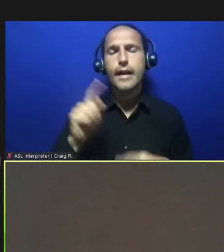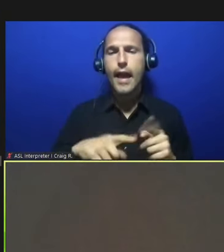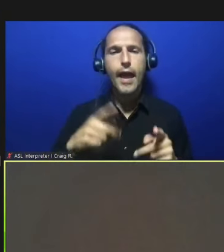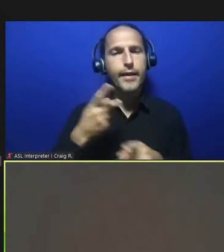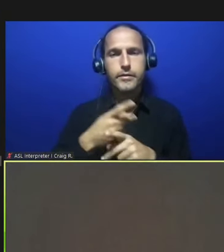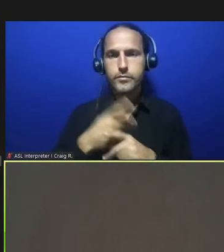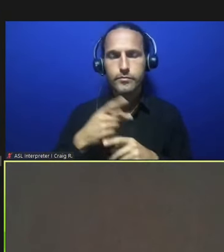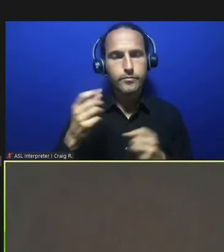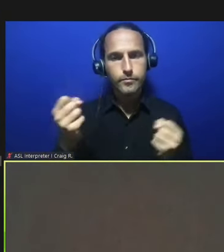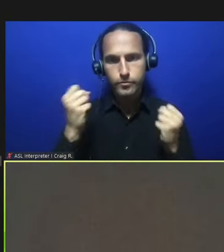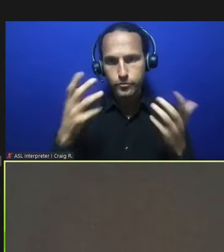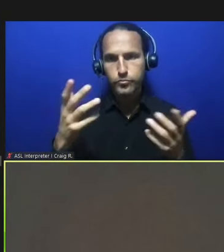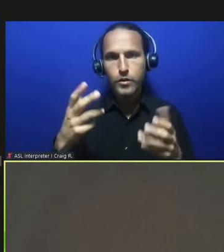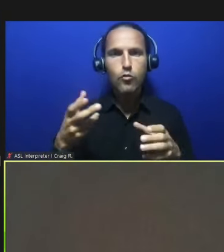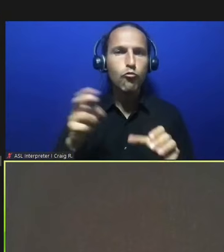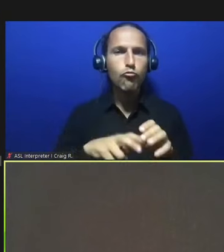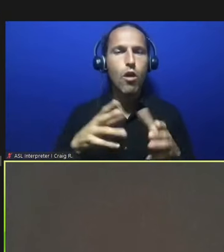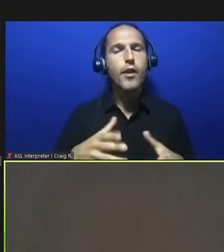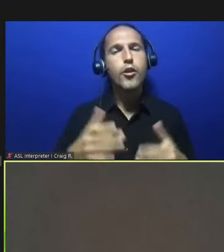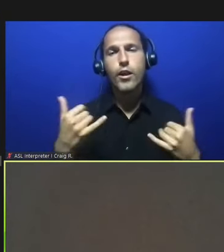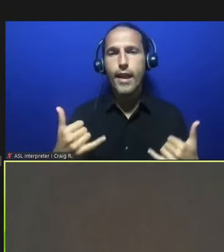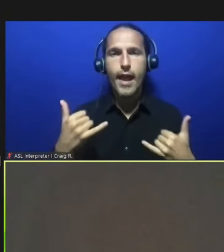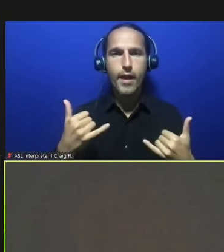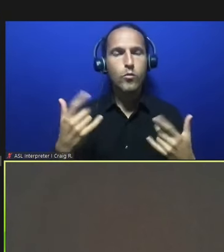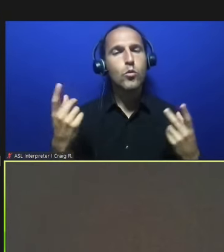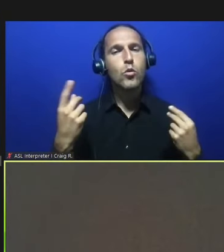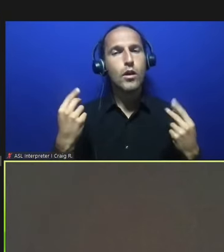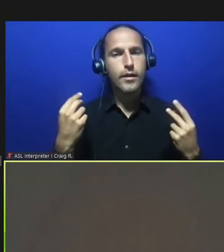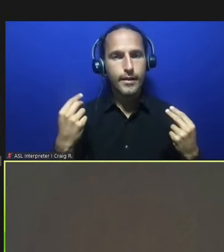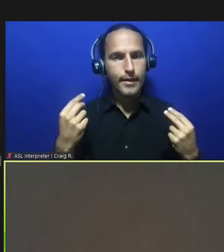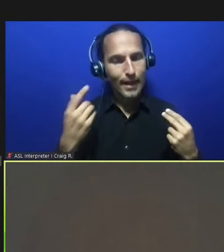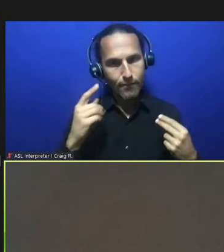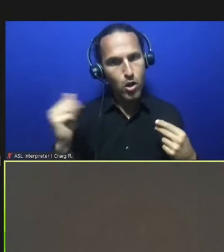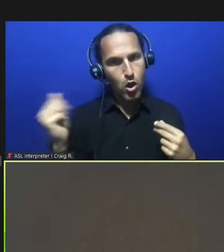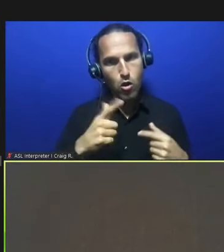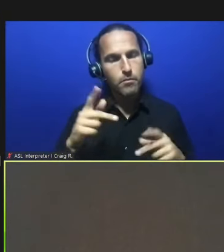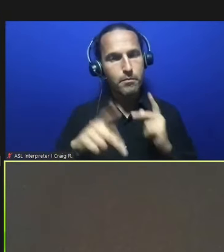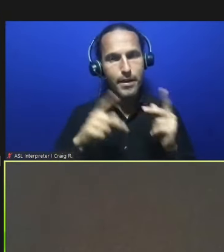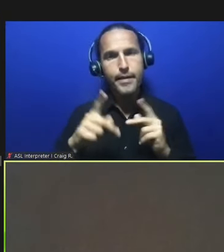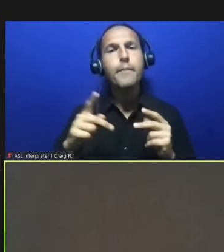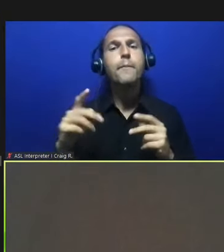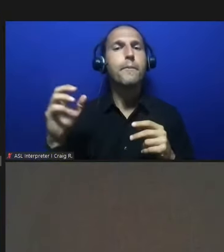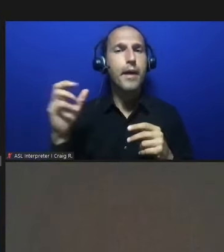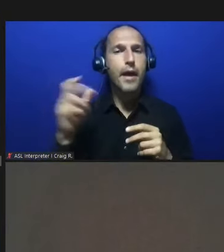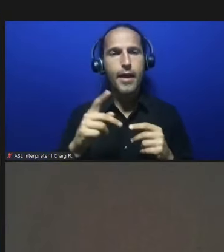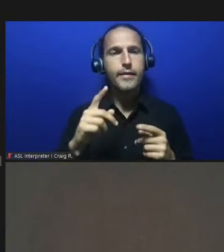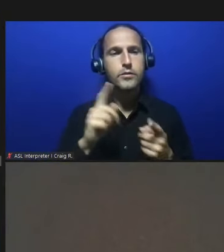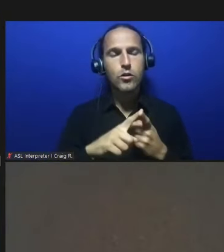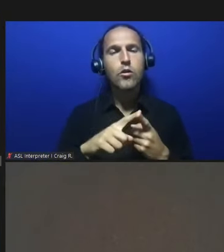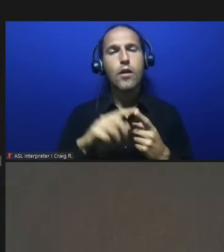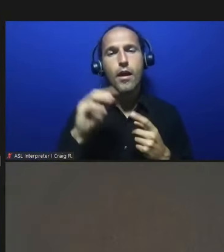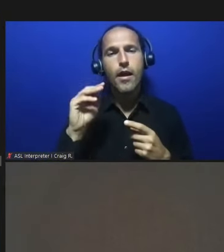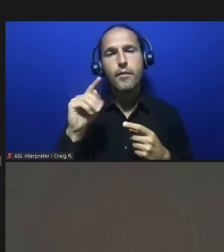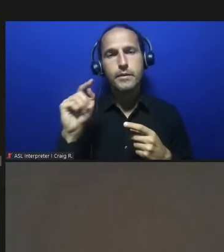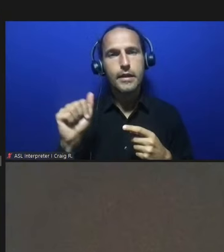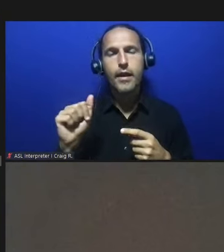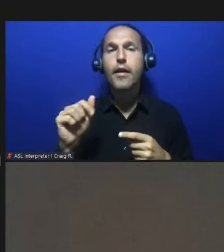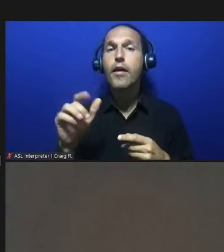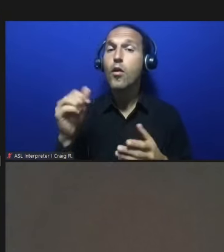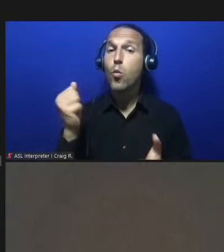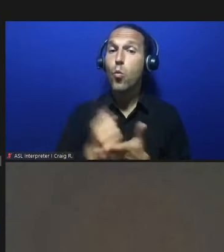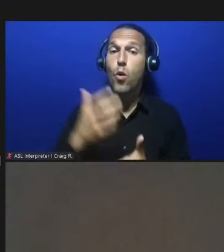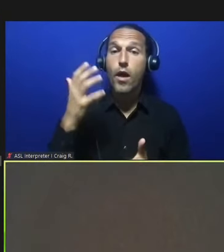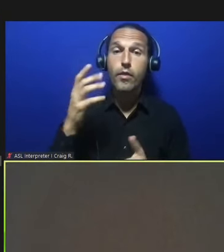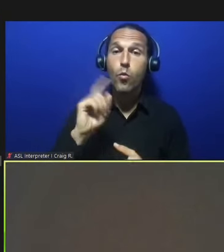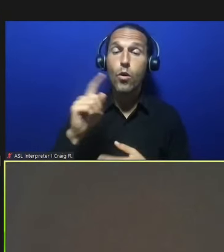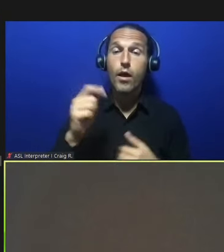an influx of riders now. What are they going to do when all of these people come back to mass transit? Also, the wealthiest sector of